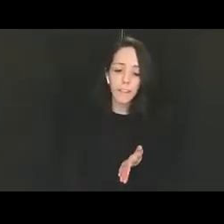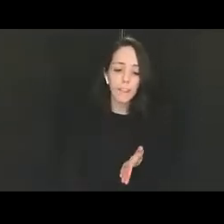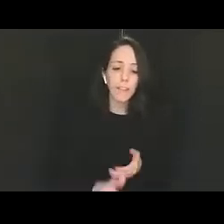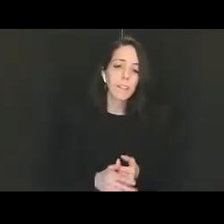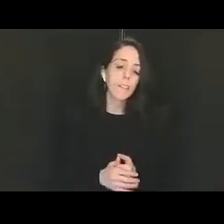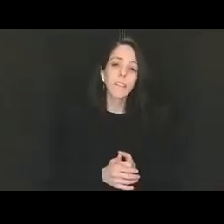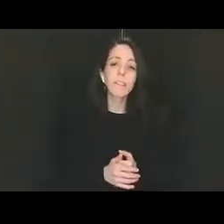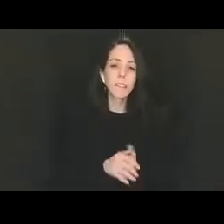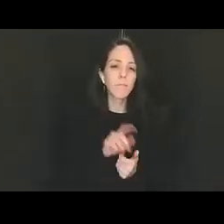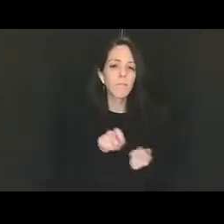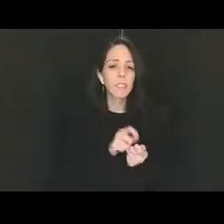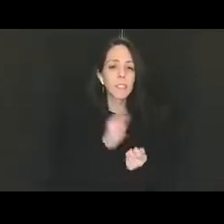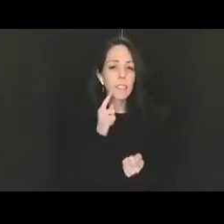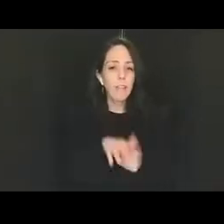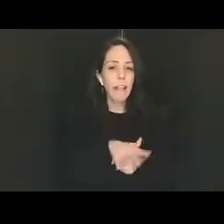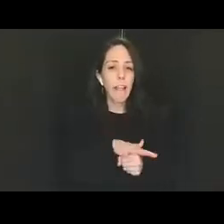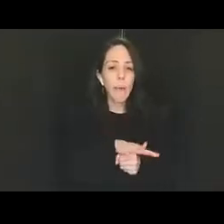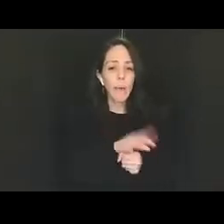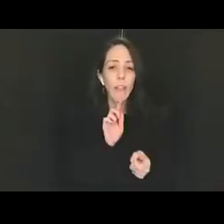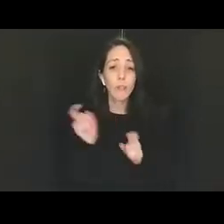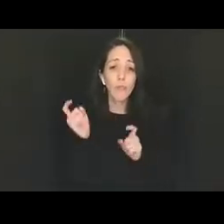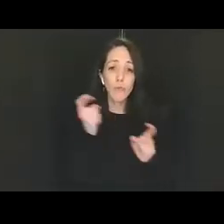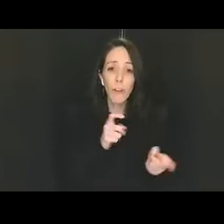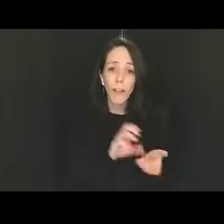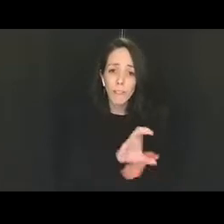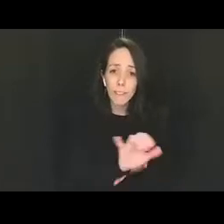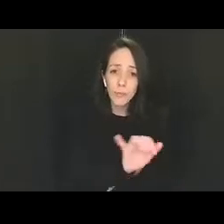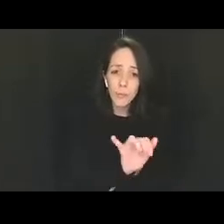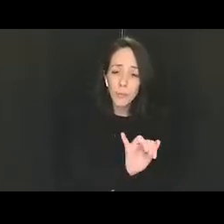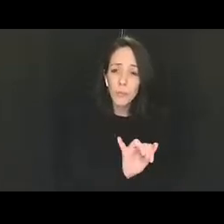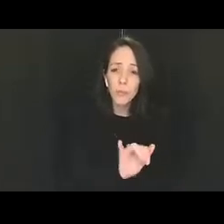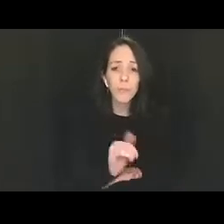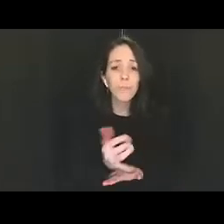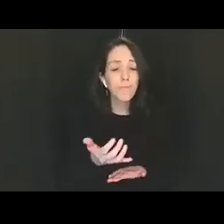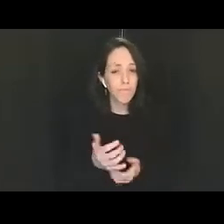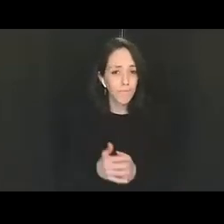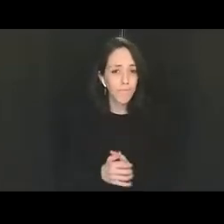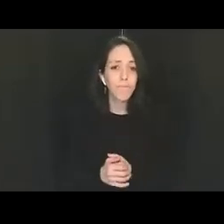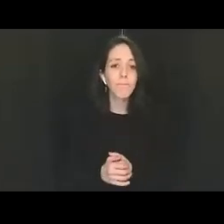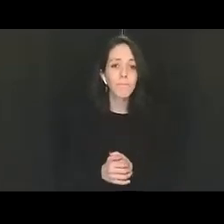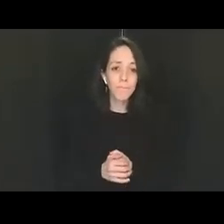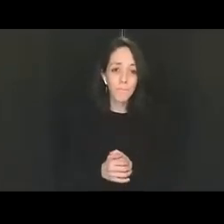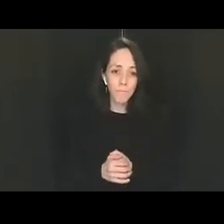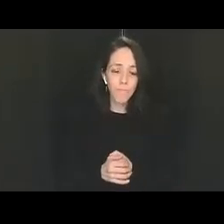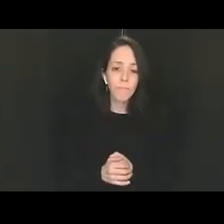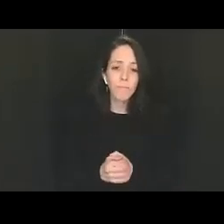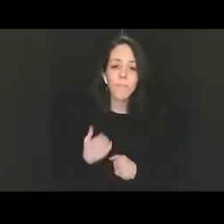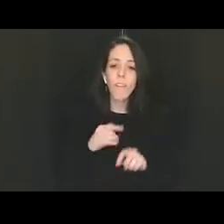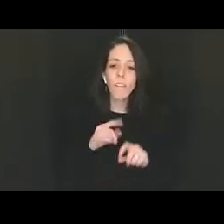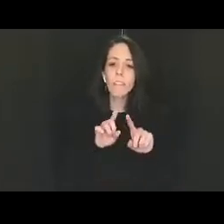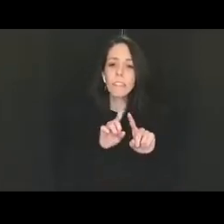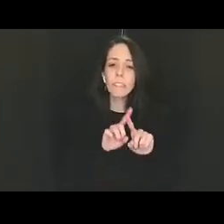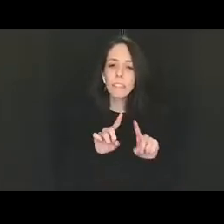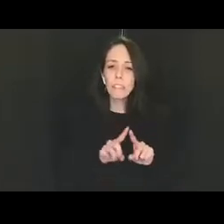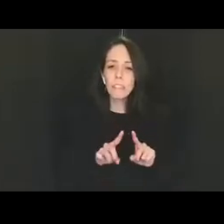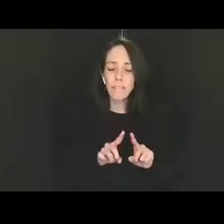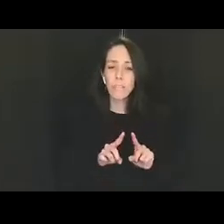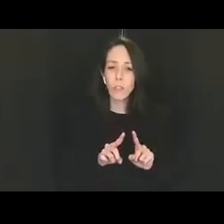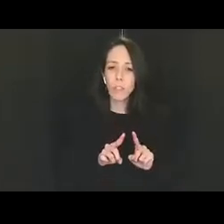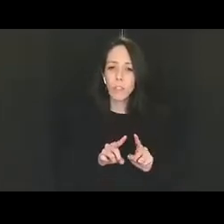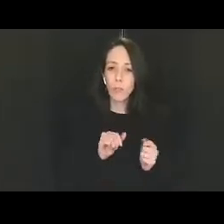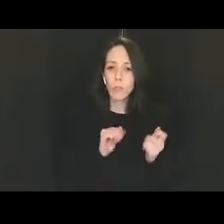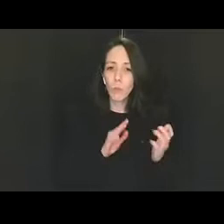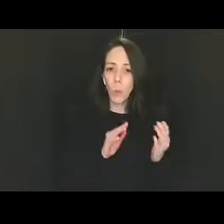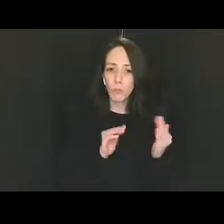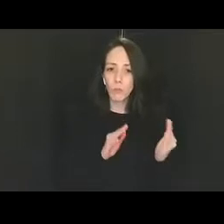areas, and then there's grants. So it's really, there's different pipelines that the money for transportation